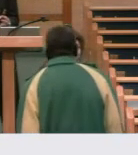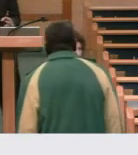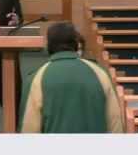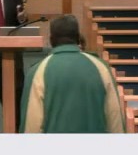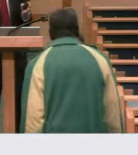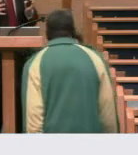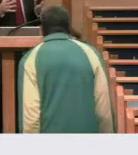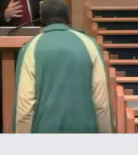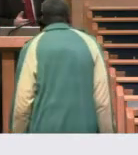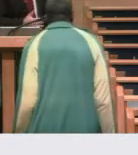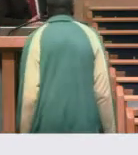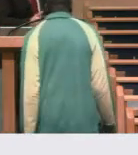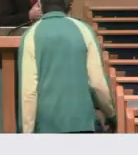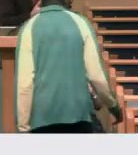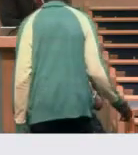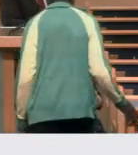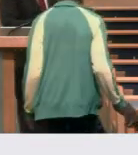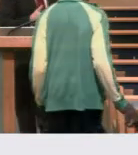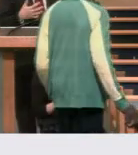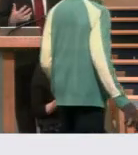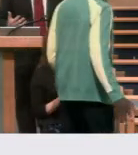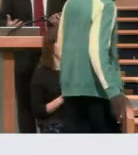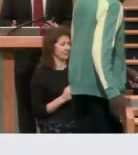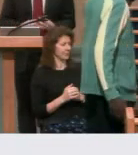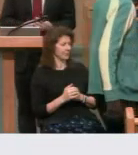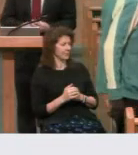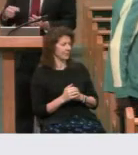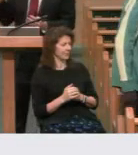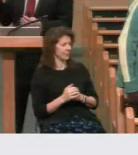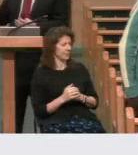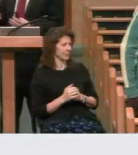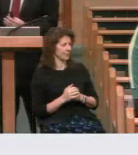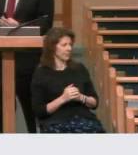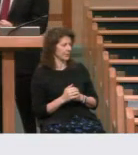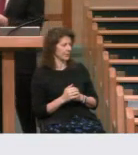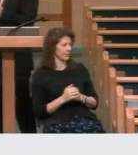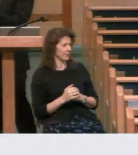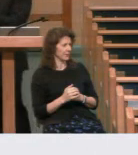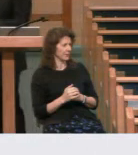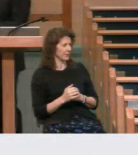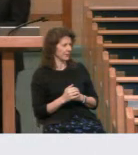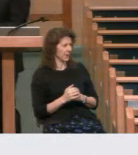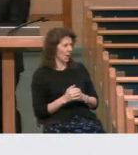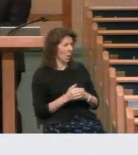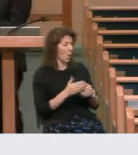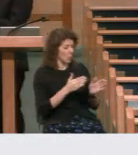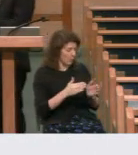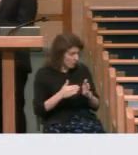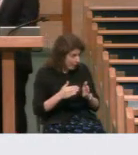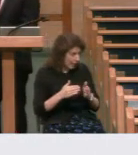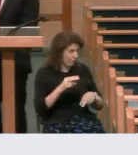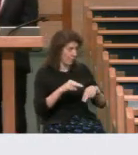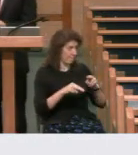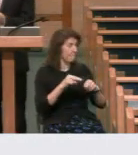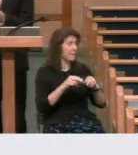to be built, so that when Solomon came along and Solomon wore the crown, all he had to do was push the big red button to start the process. David did